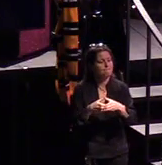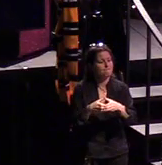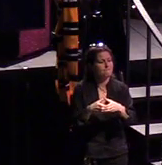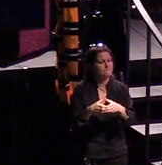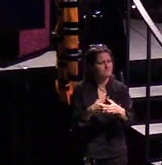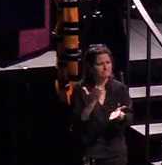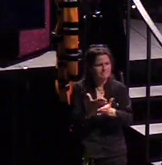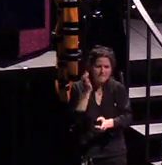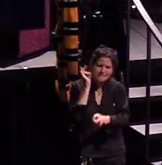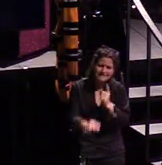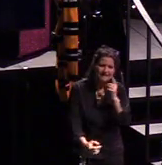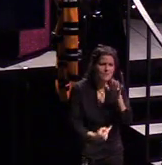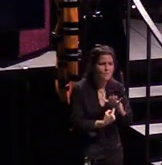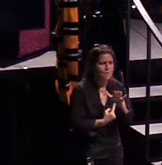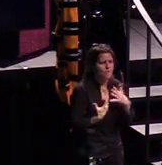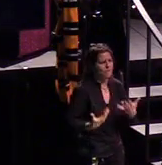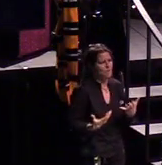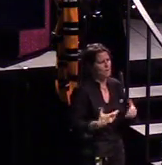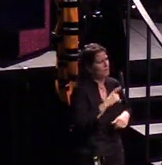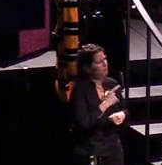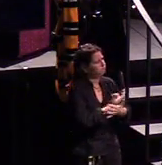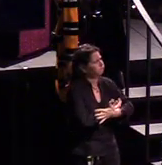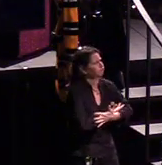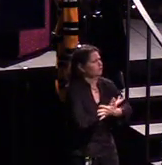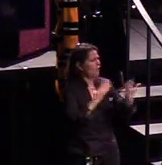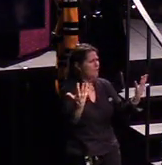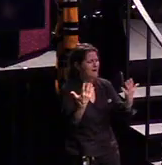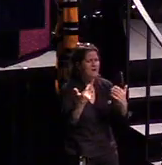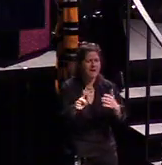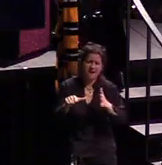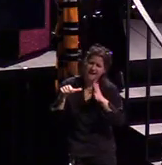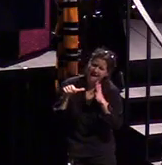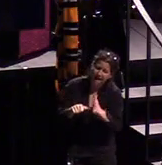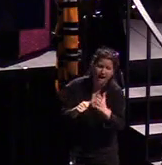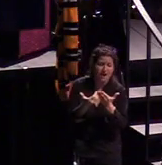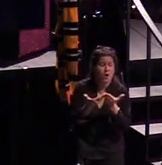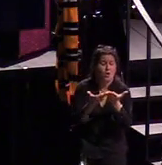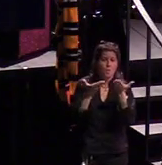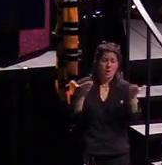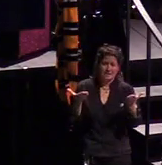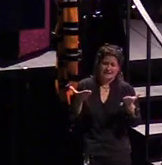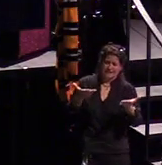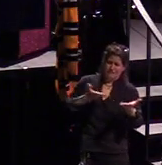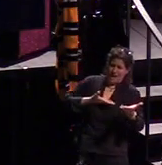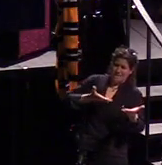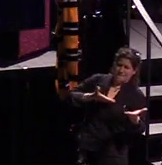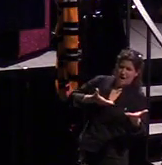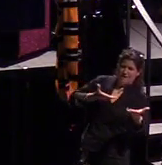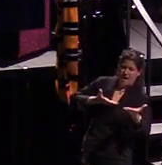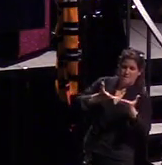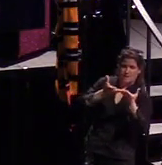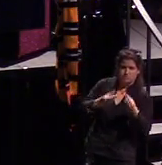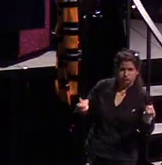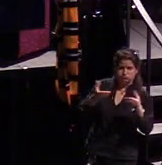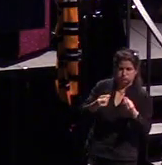important at the moment because so many hard-won equalities and rights are being eroded by